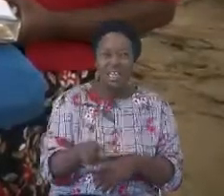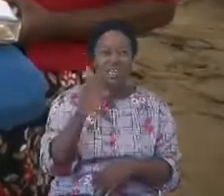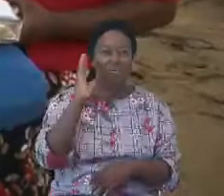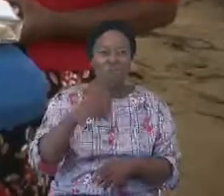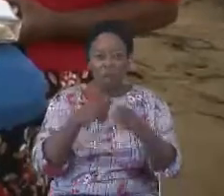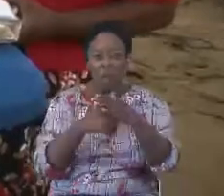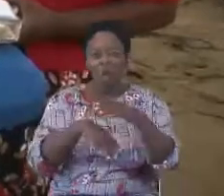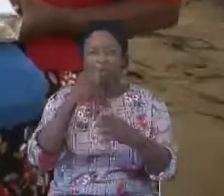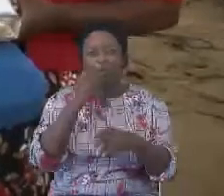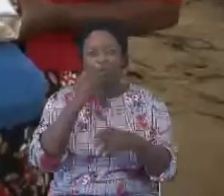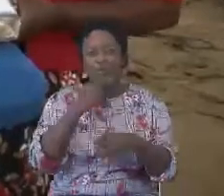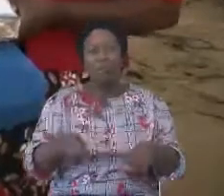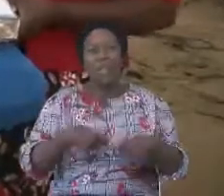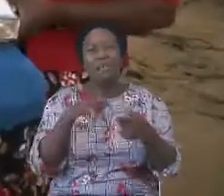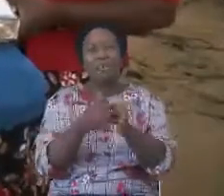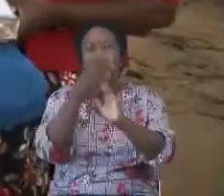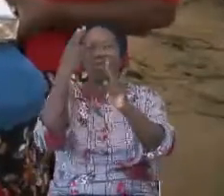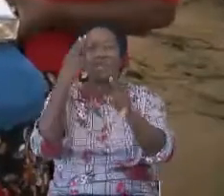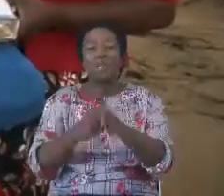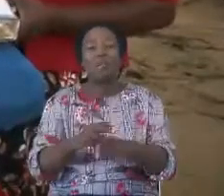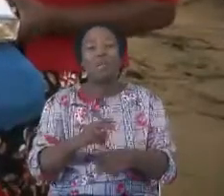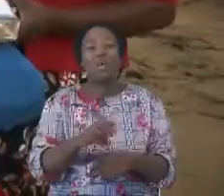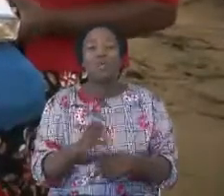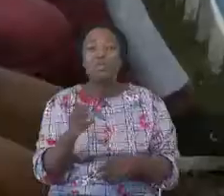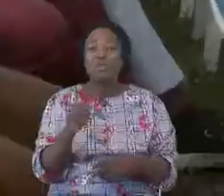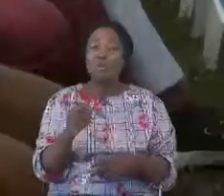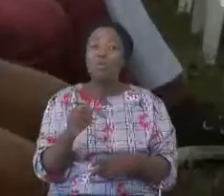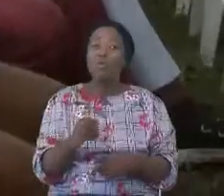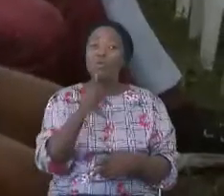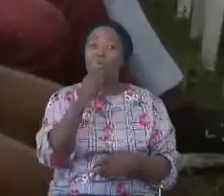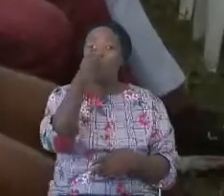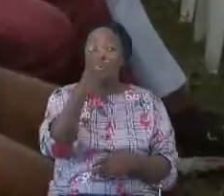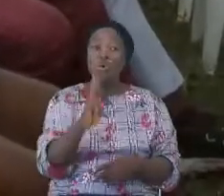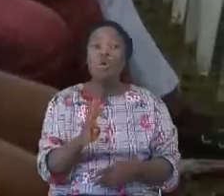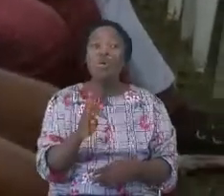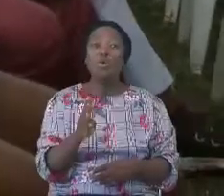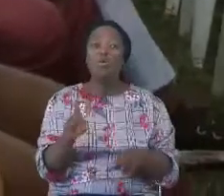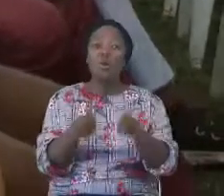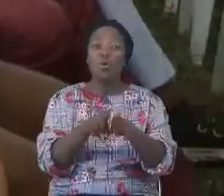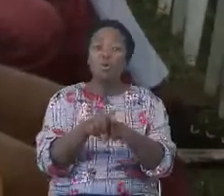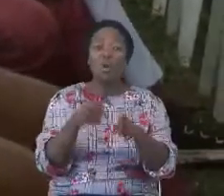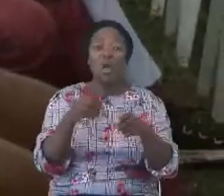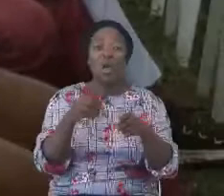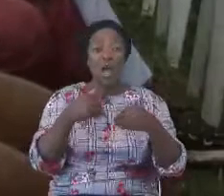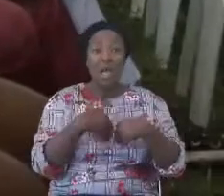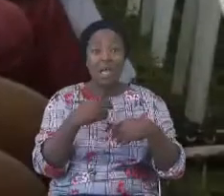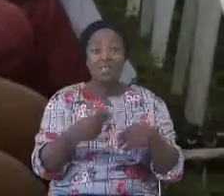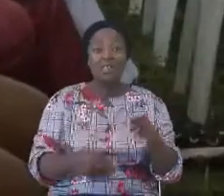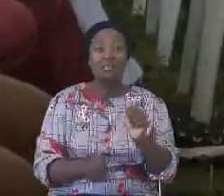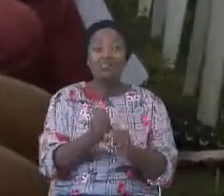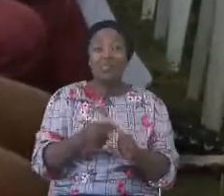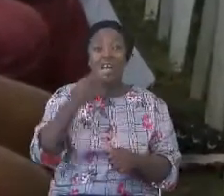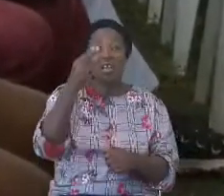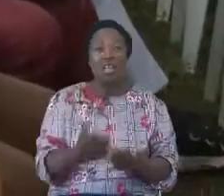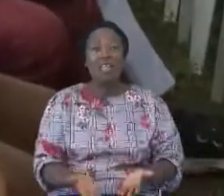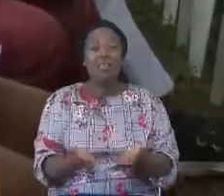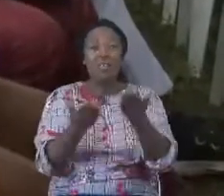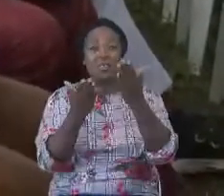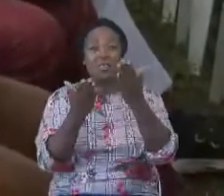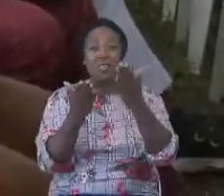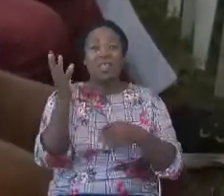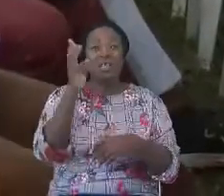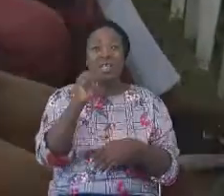bow! They will bow out of your life. Wherefore God also